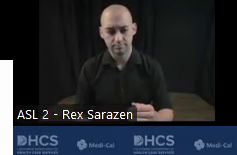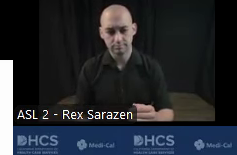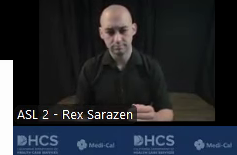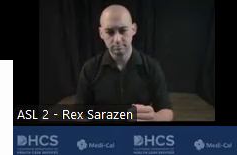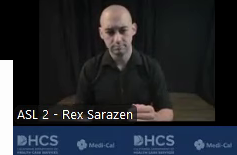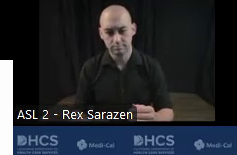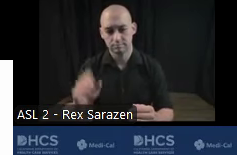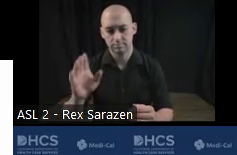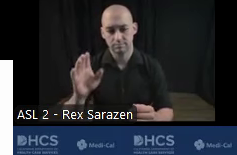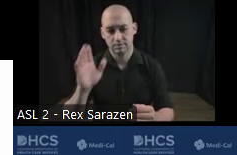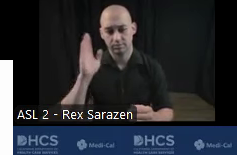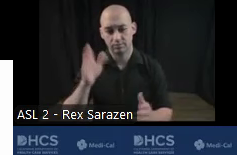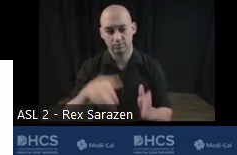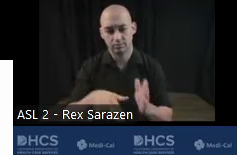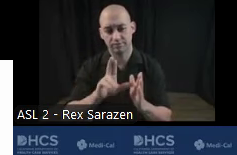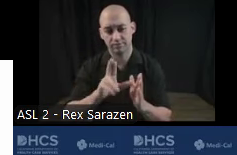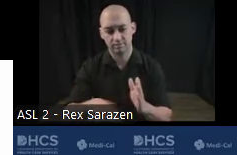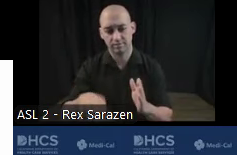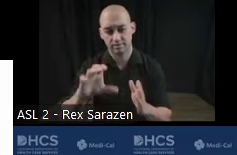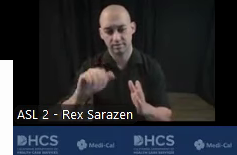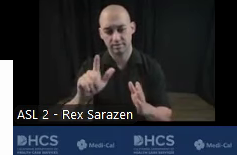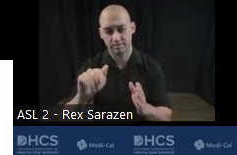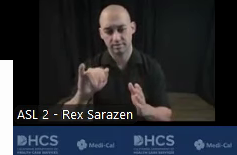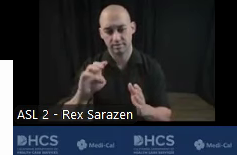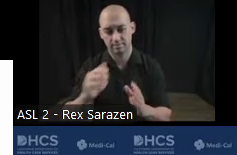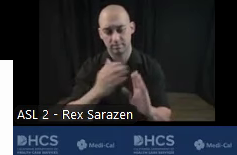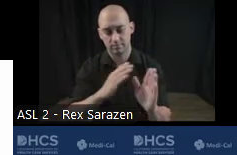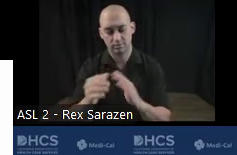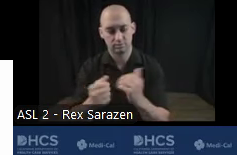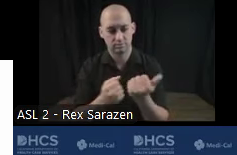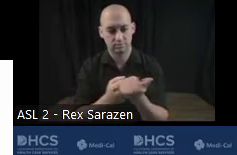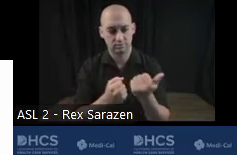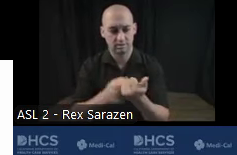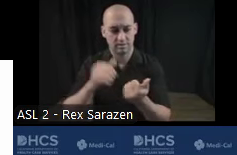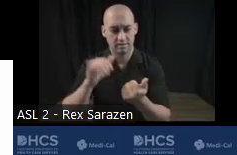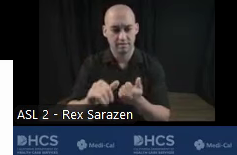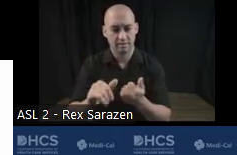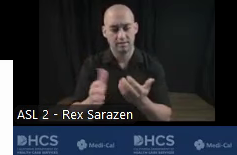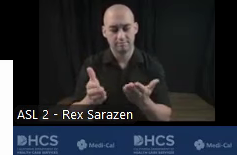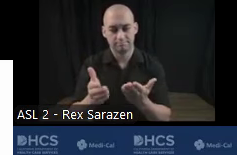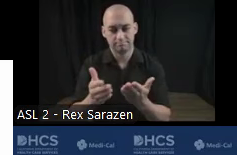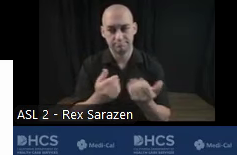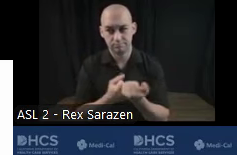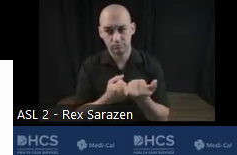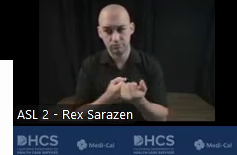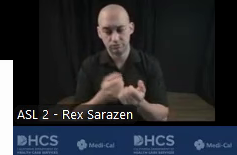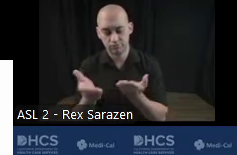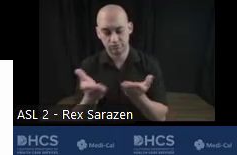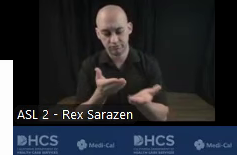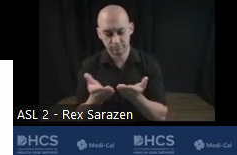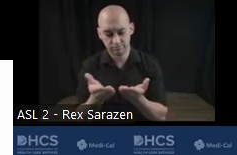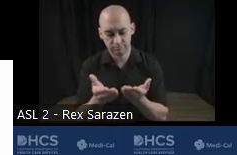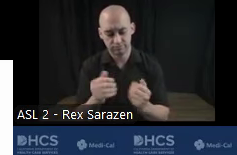So I'll go over Cal Lane Community Supports. Community supports are services that help address members' health-related and social